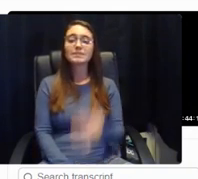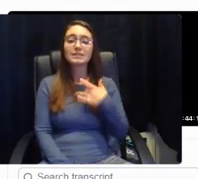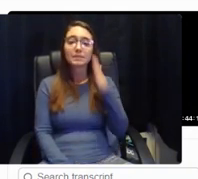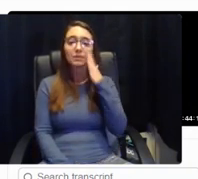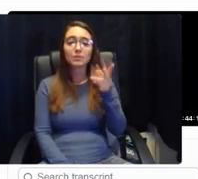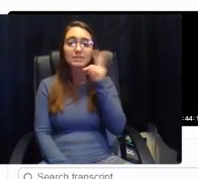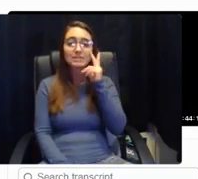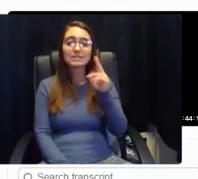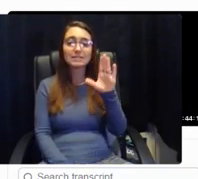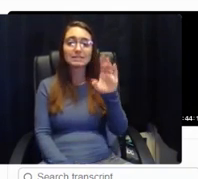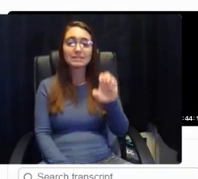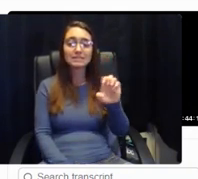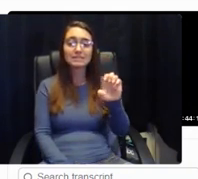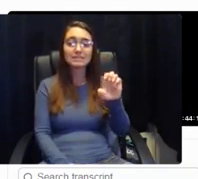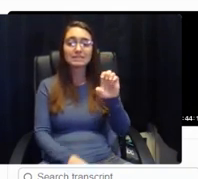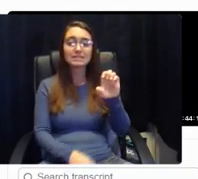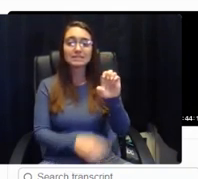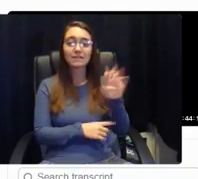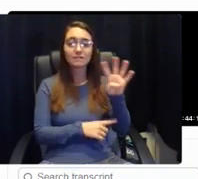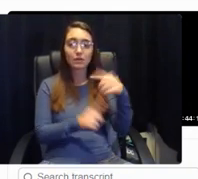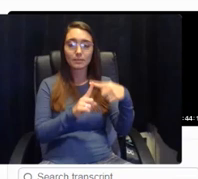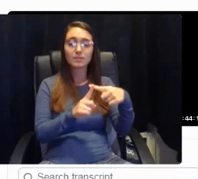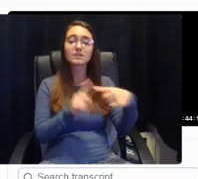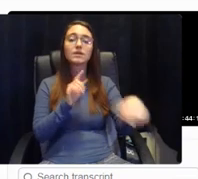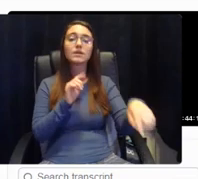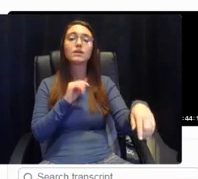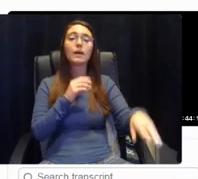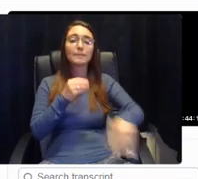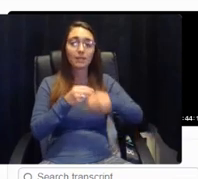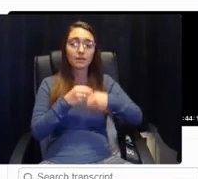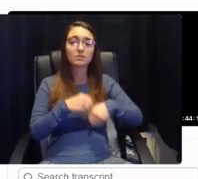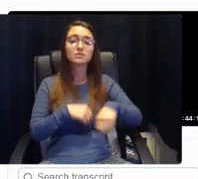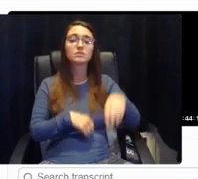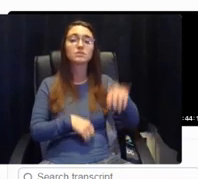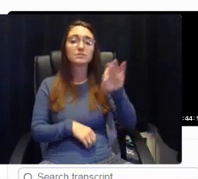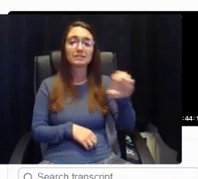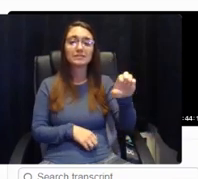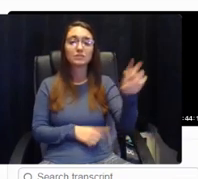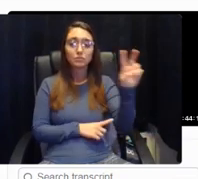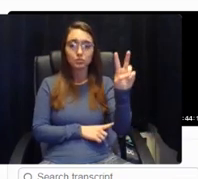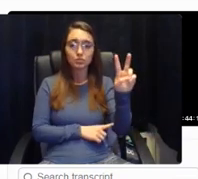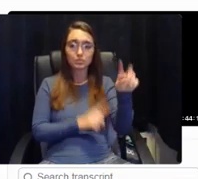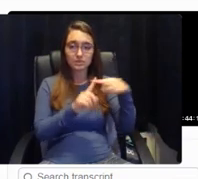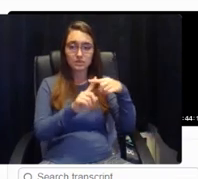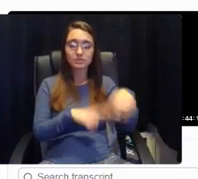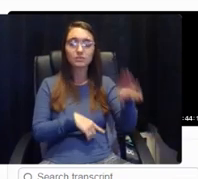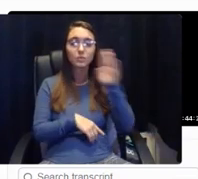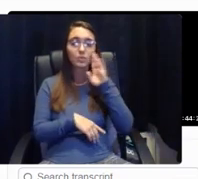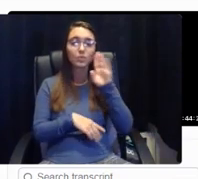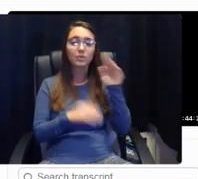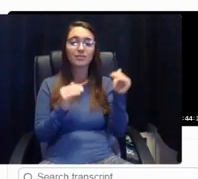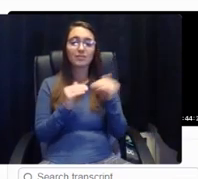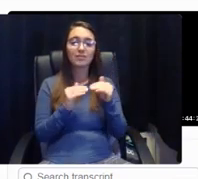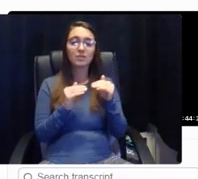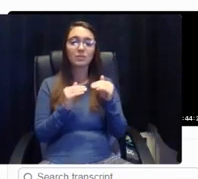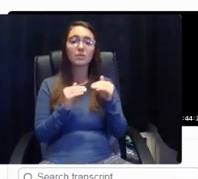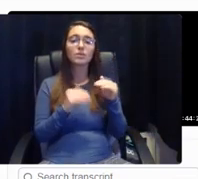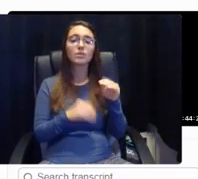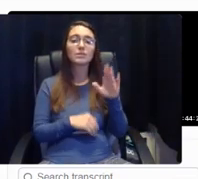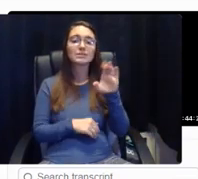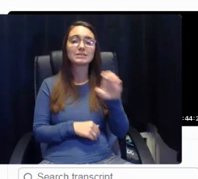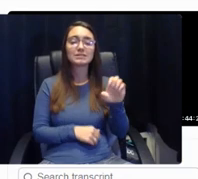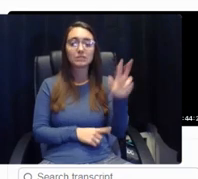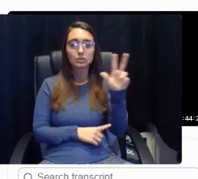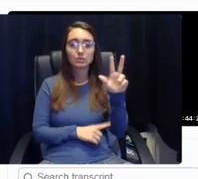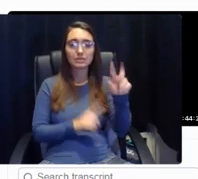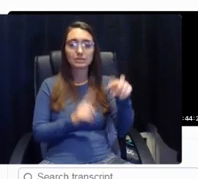4 positive plus the iron 2 give you cerium 3